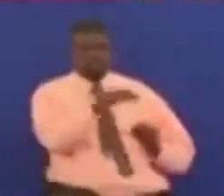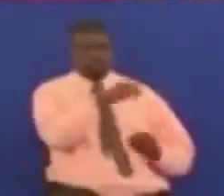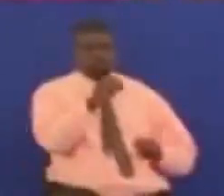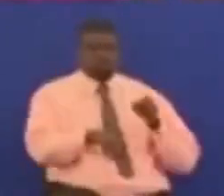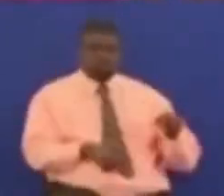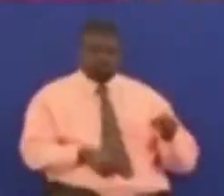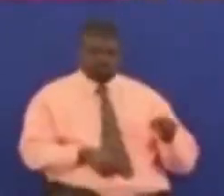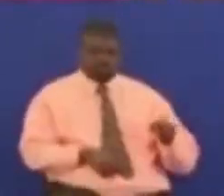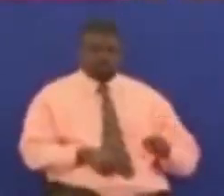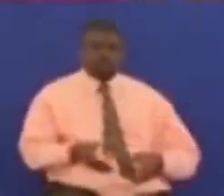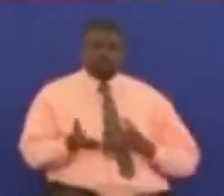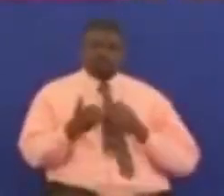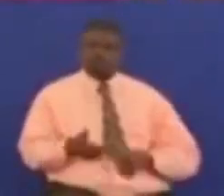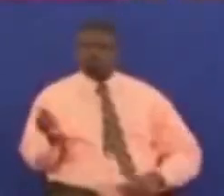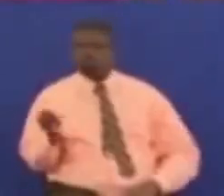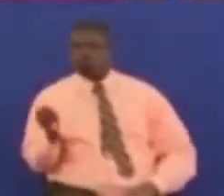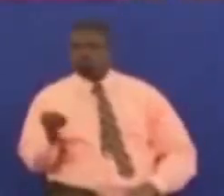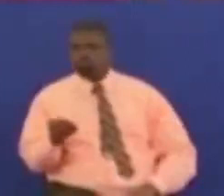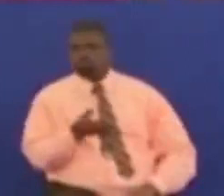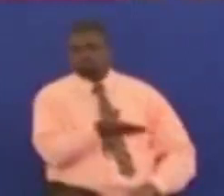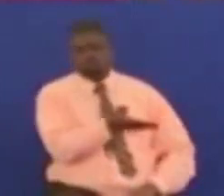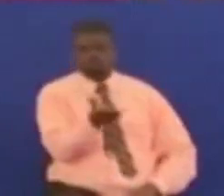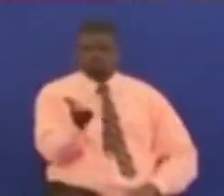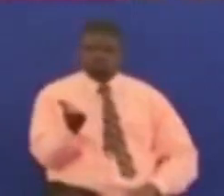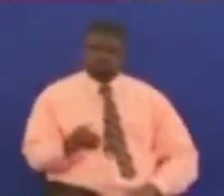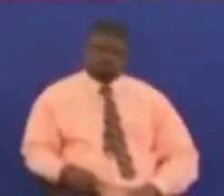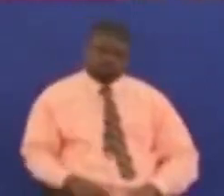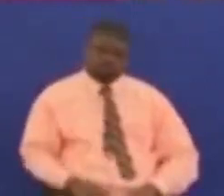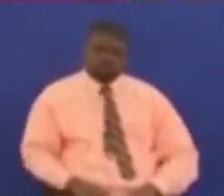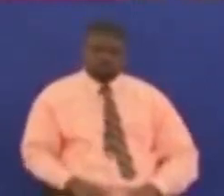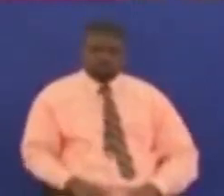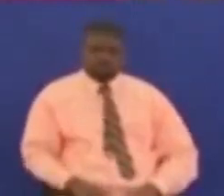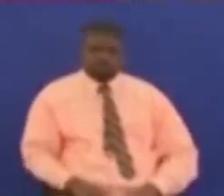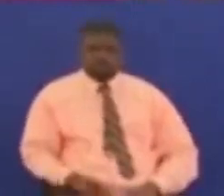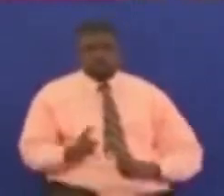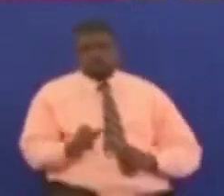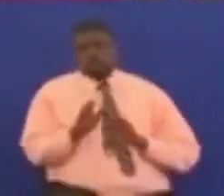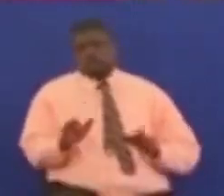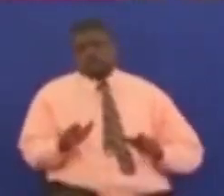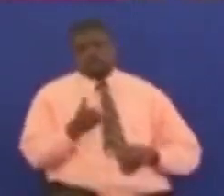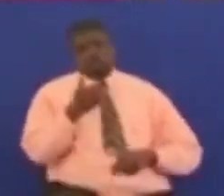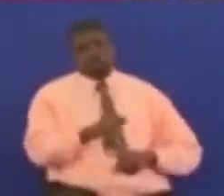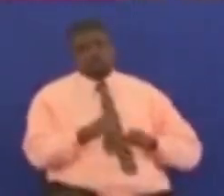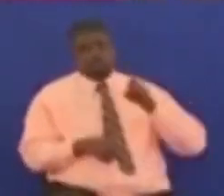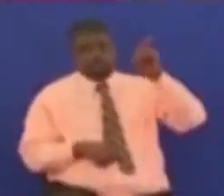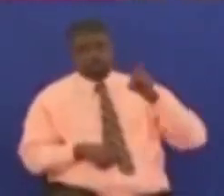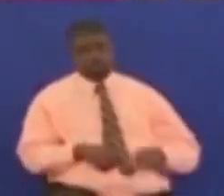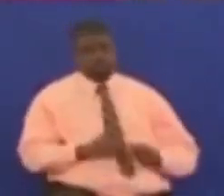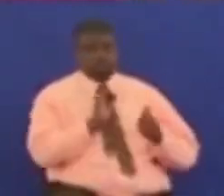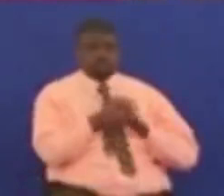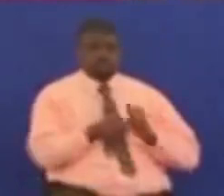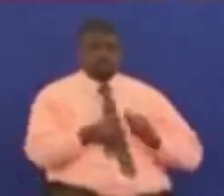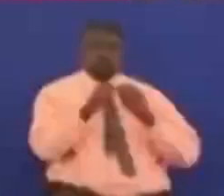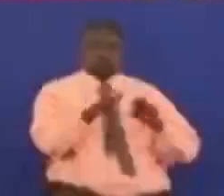who you have to convince that you're capable and able to go represent the country at the